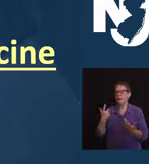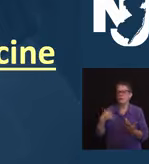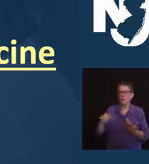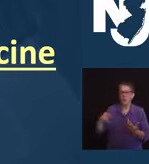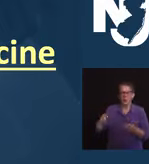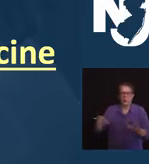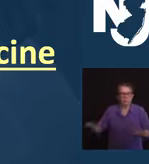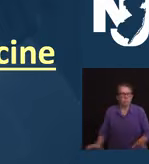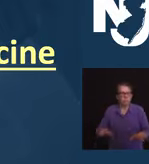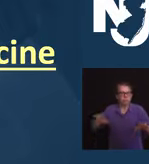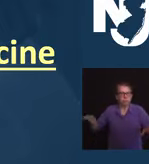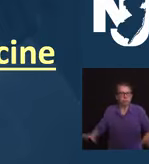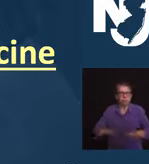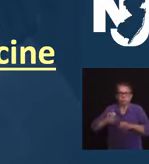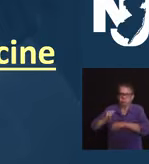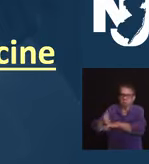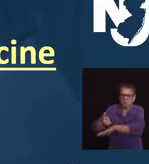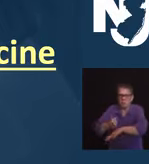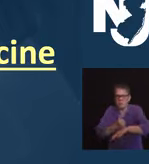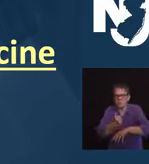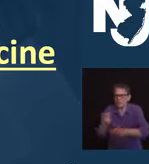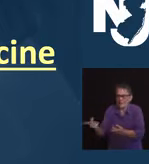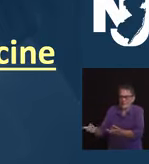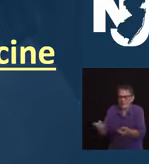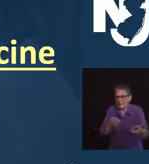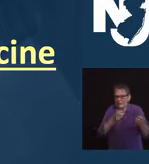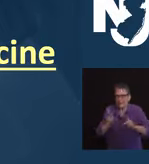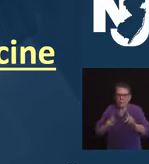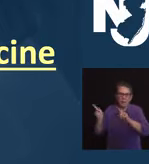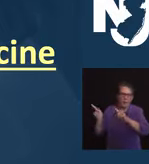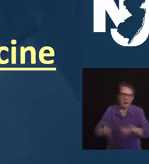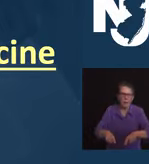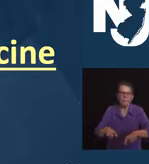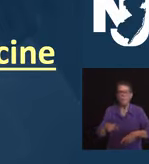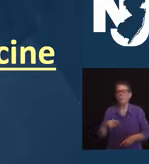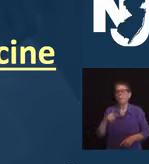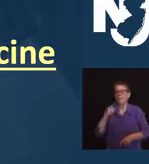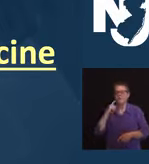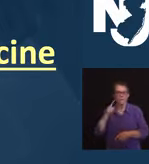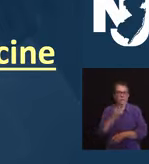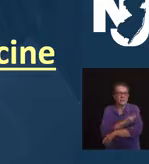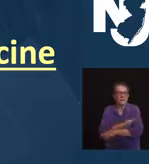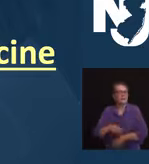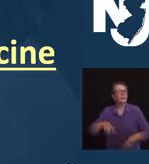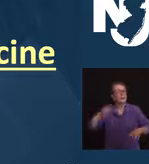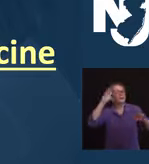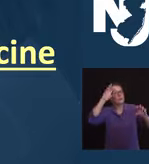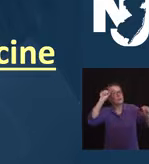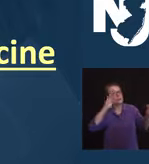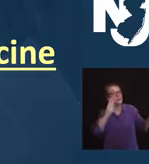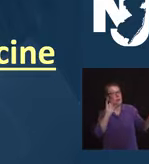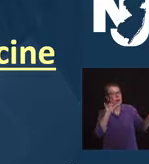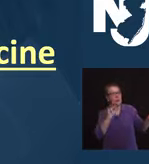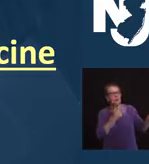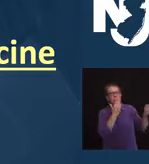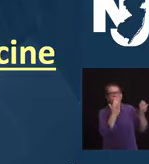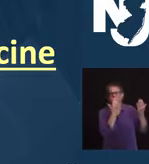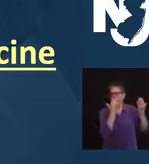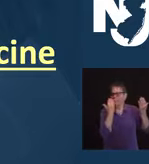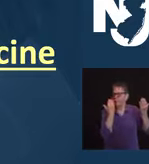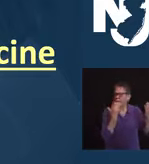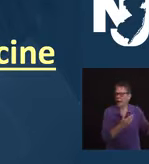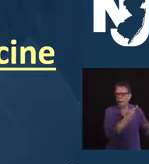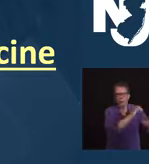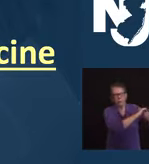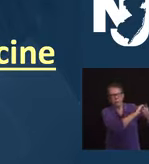President Joe Biden and his team for their leadership and partnership in opening this new point of distribution and in working with us to get the supplies we